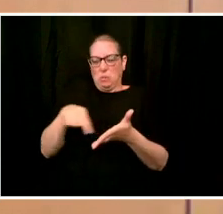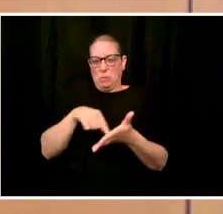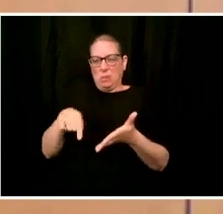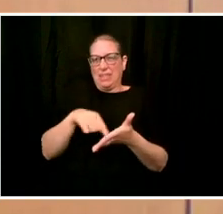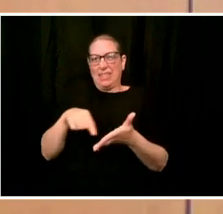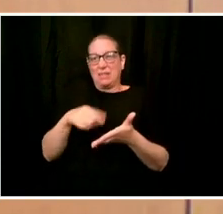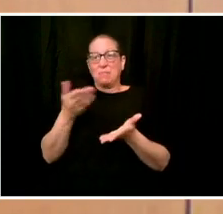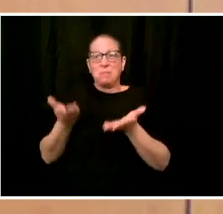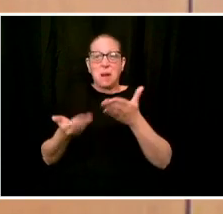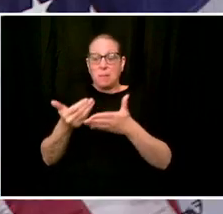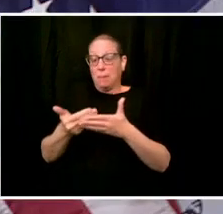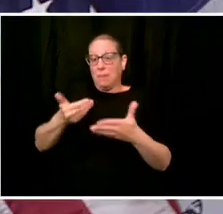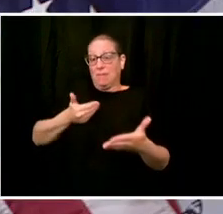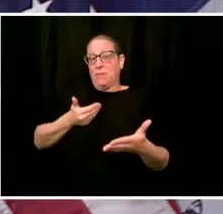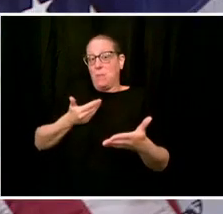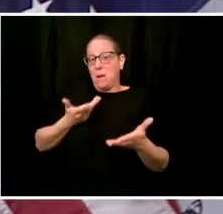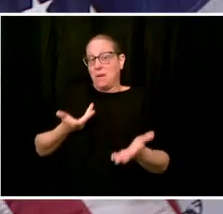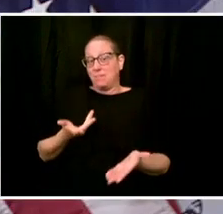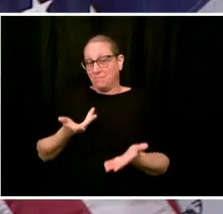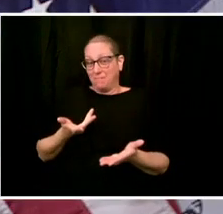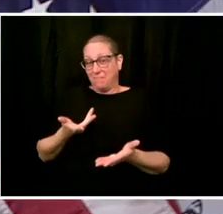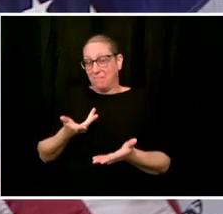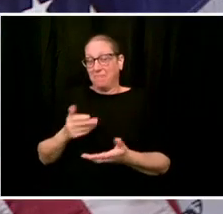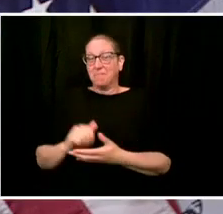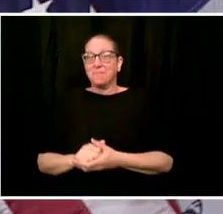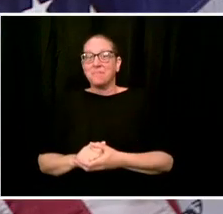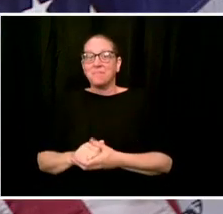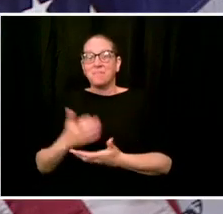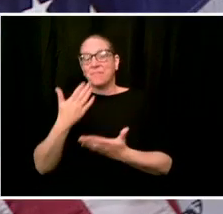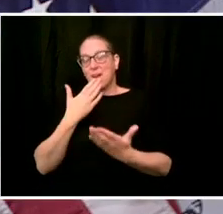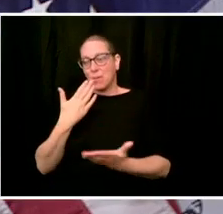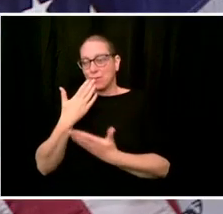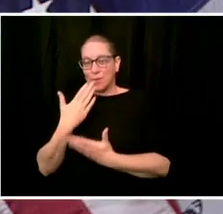much. Next is Jeff Mays from the New York Times.